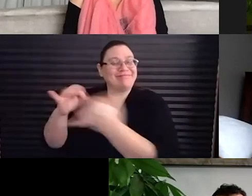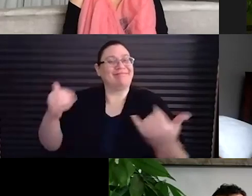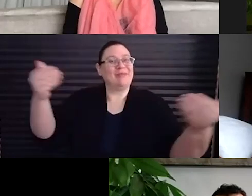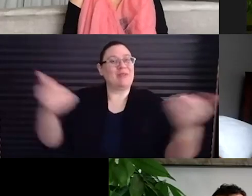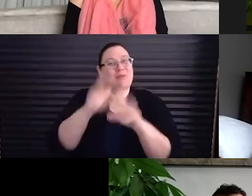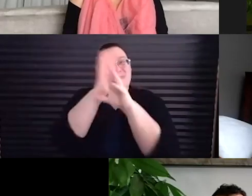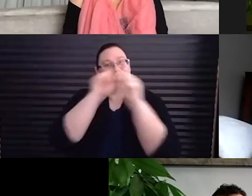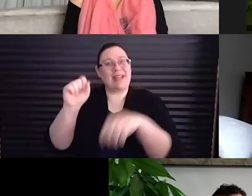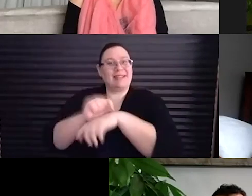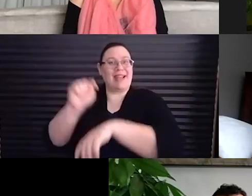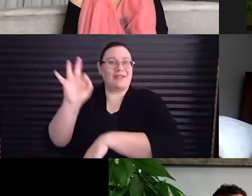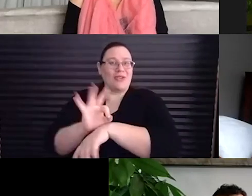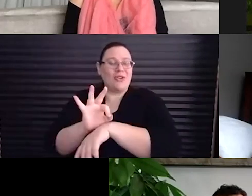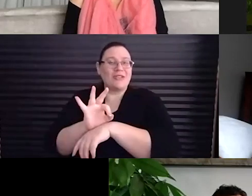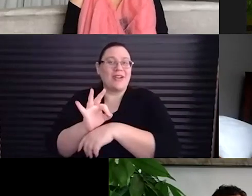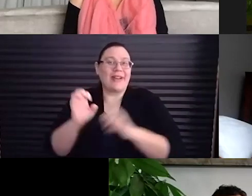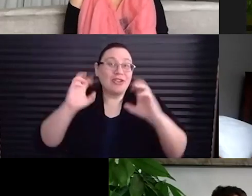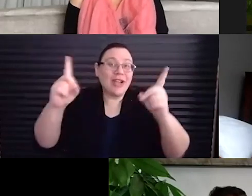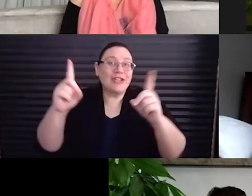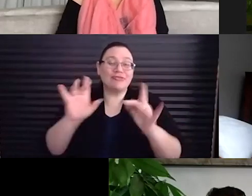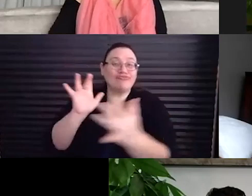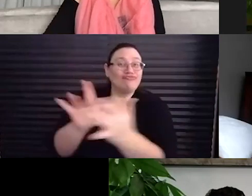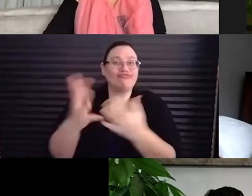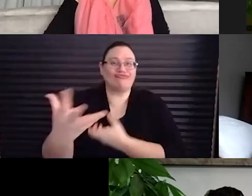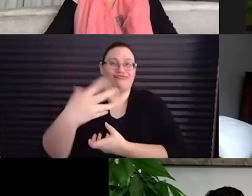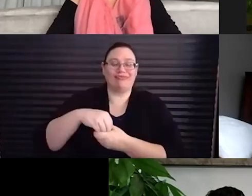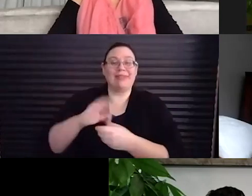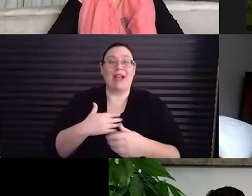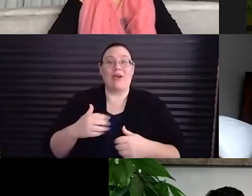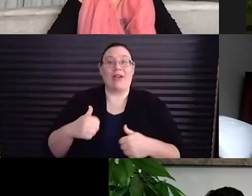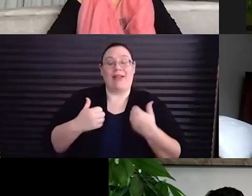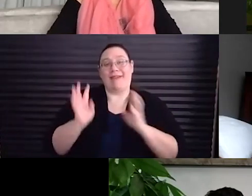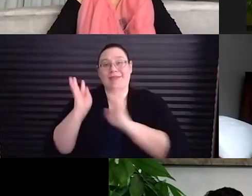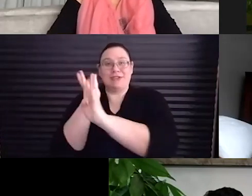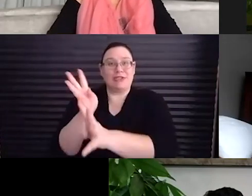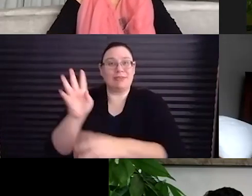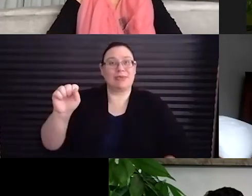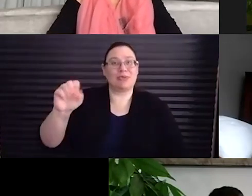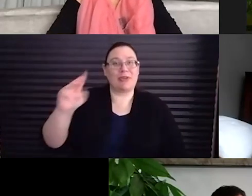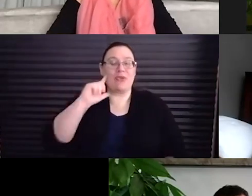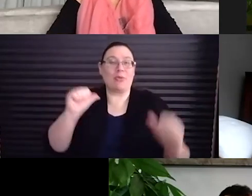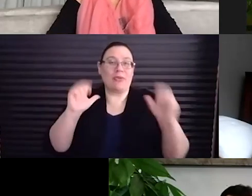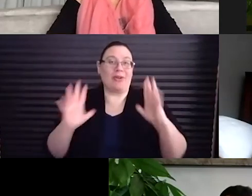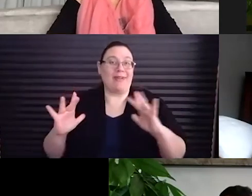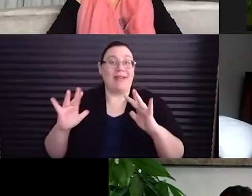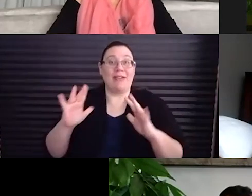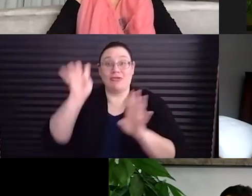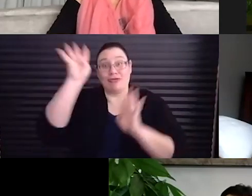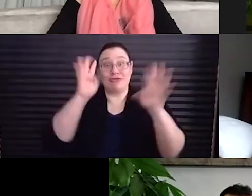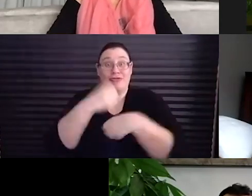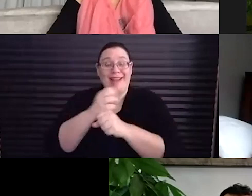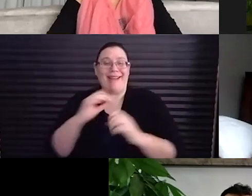Education, Outreach, and Engagement. This is our live stream, Social Media for Performers, Creating and Connecting in the Time of COVID.